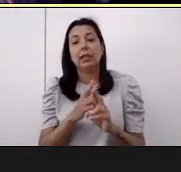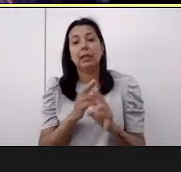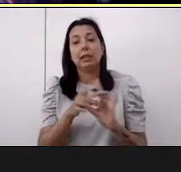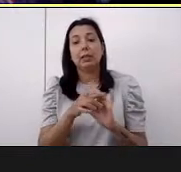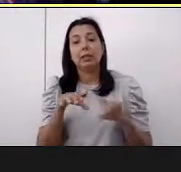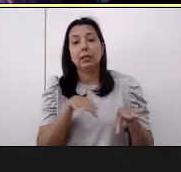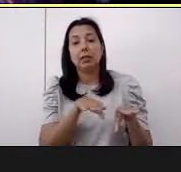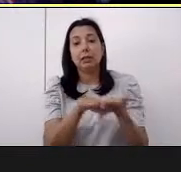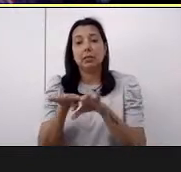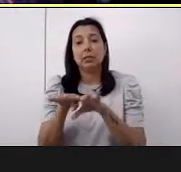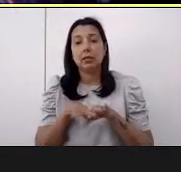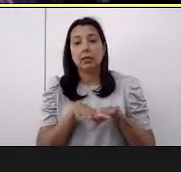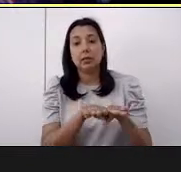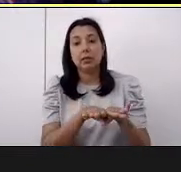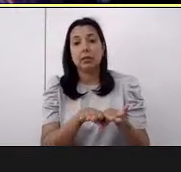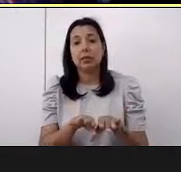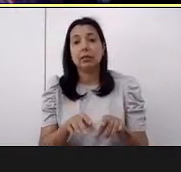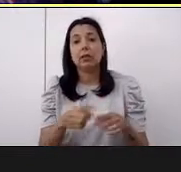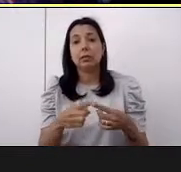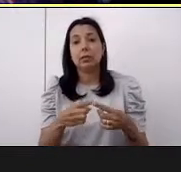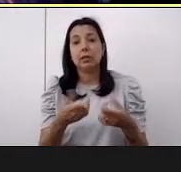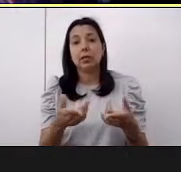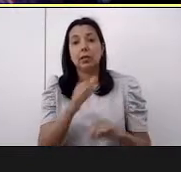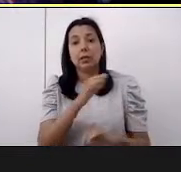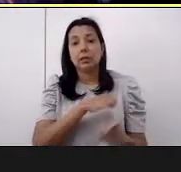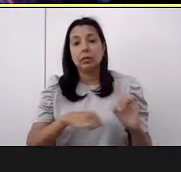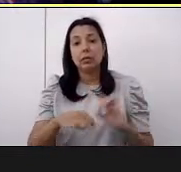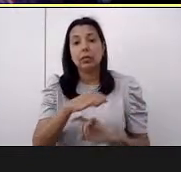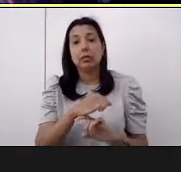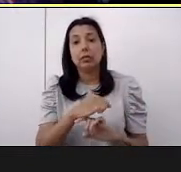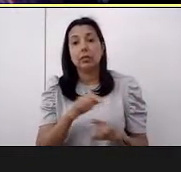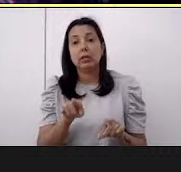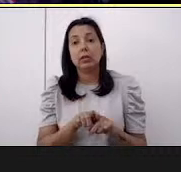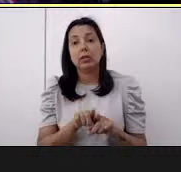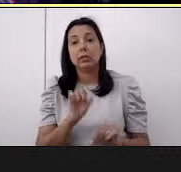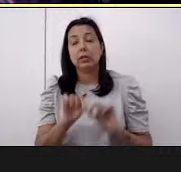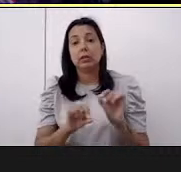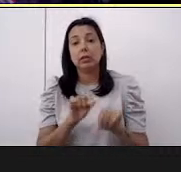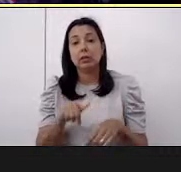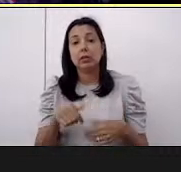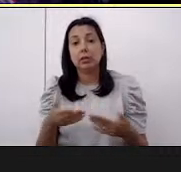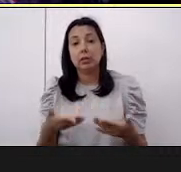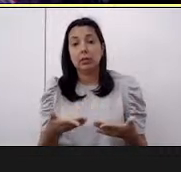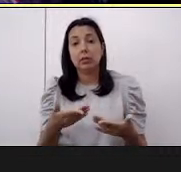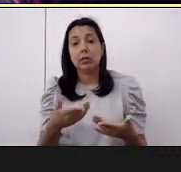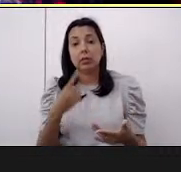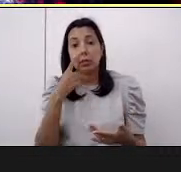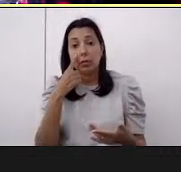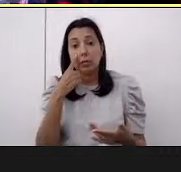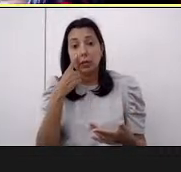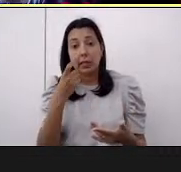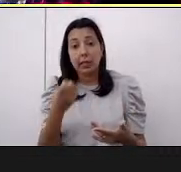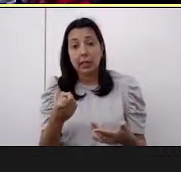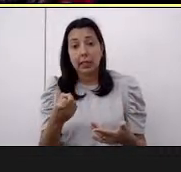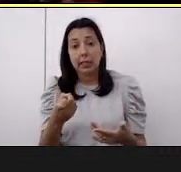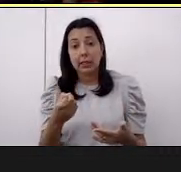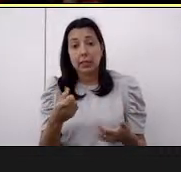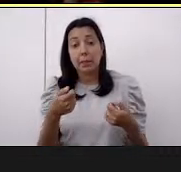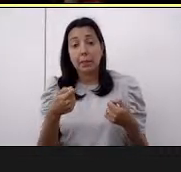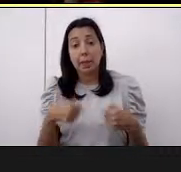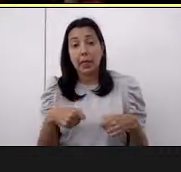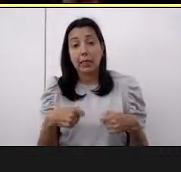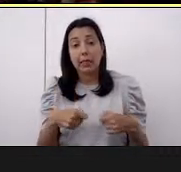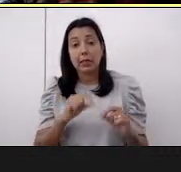movements, NGOs, and interest groups have become more directly involved in the design and implementation of policy